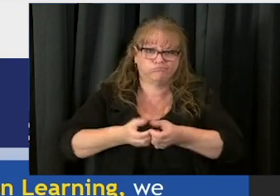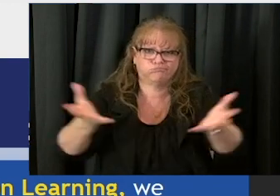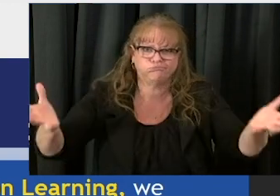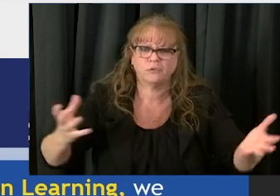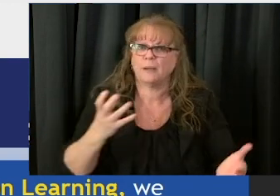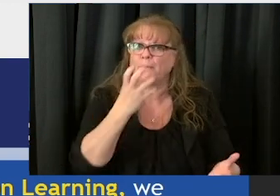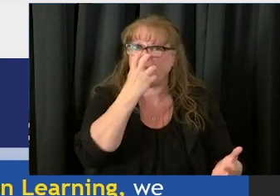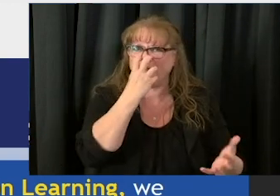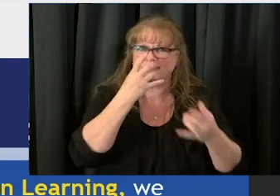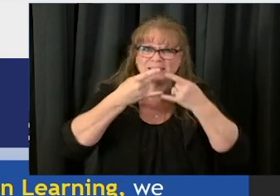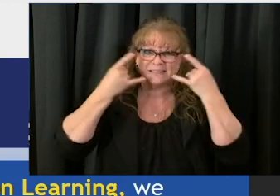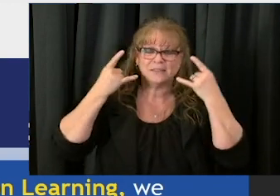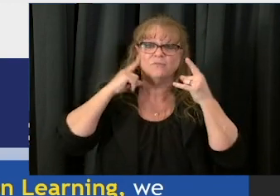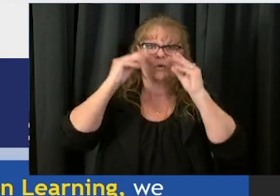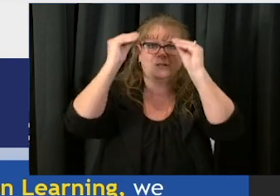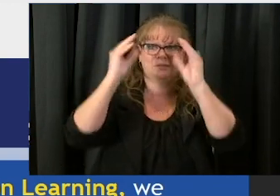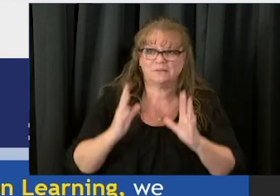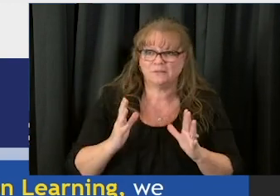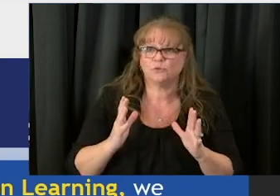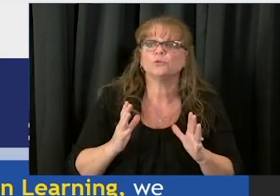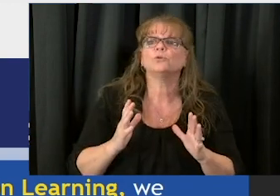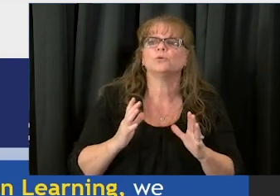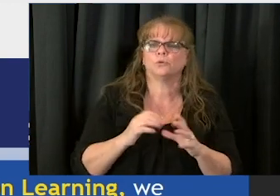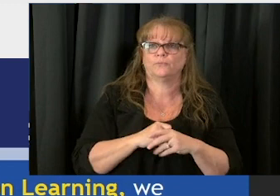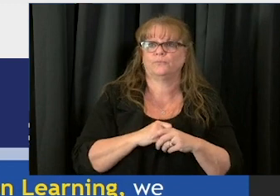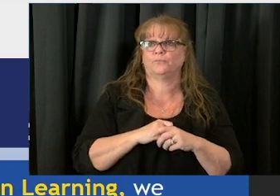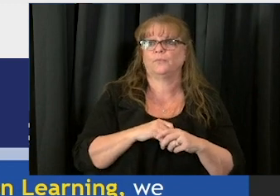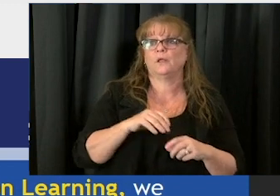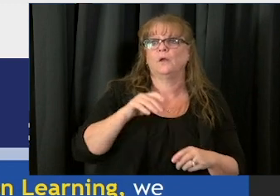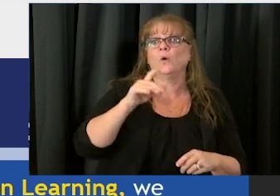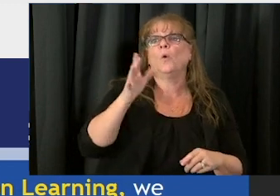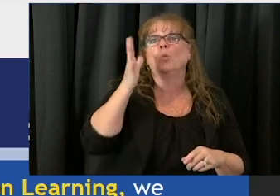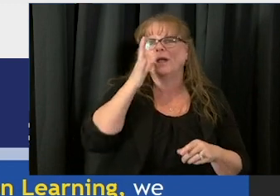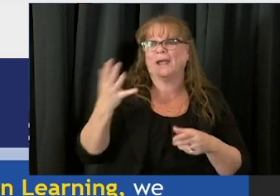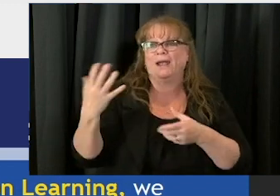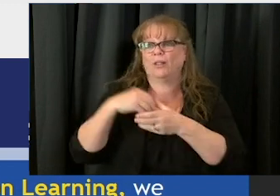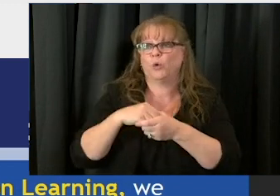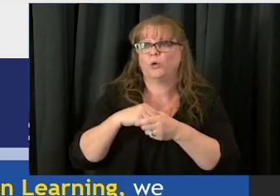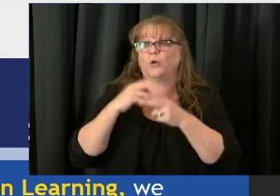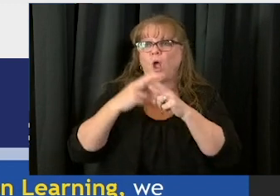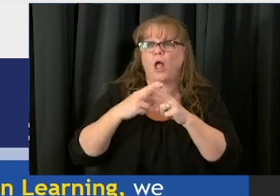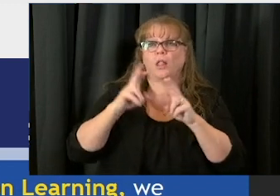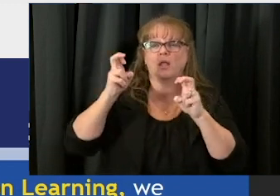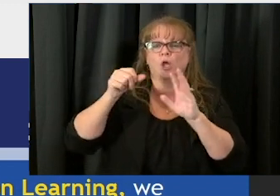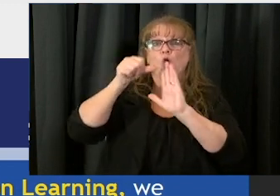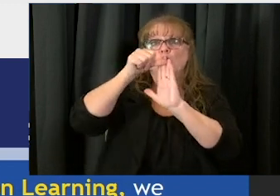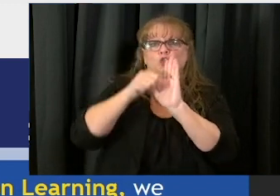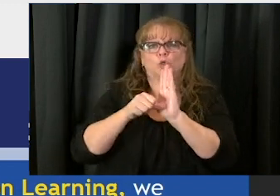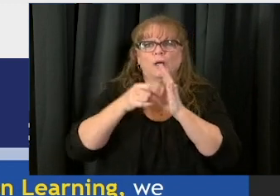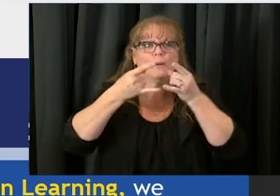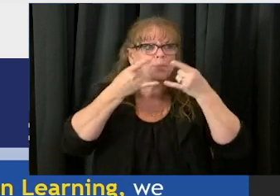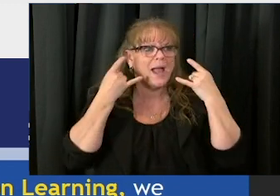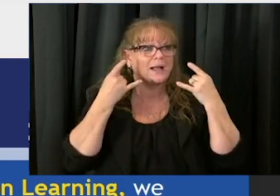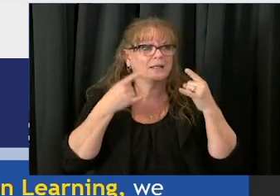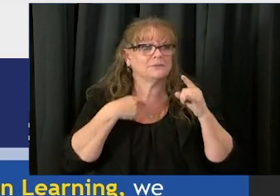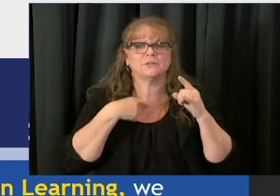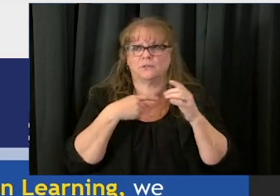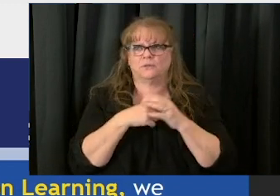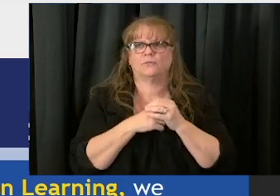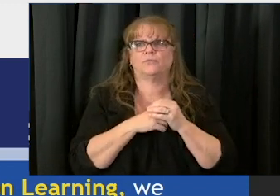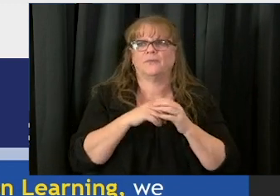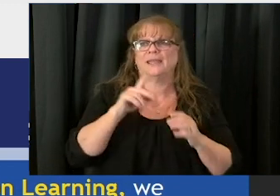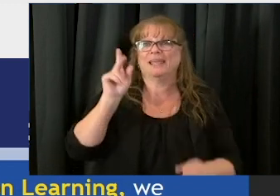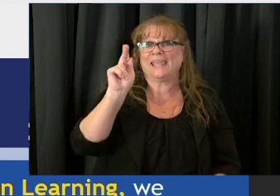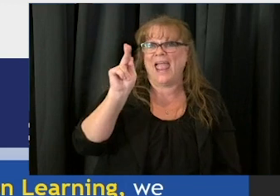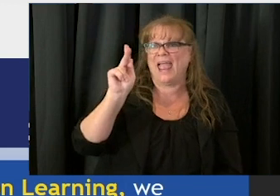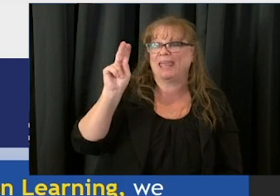masks. This is a surgical mask, right? So we have the KN95 masks for teachers that really want to protect themselves. These are similar level of protection for